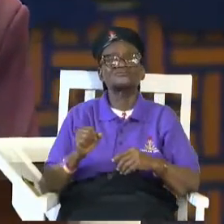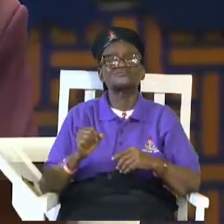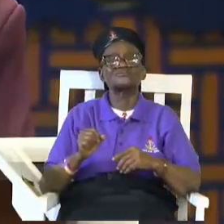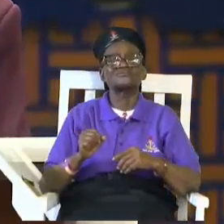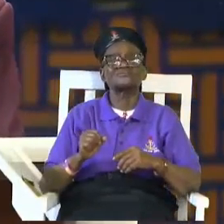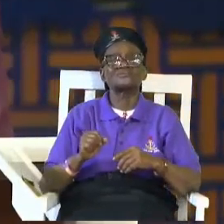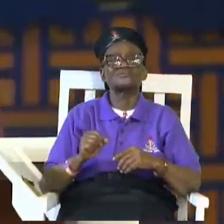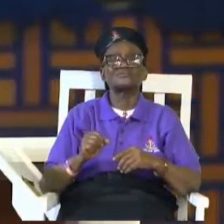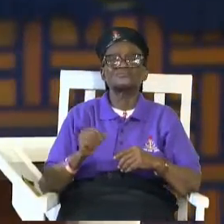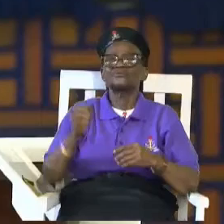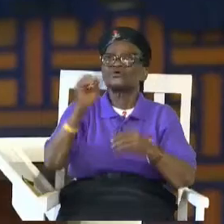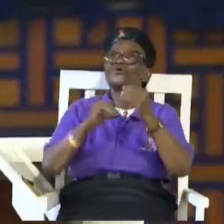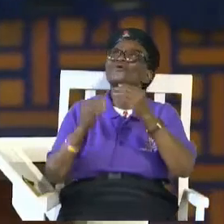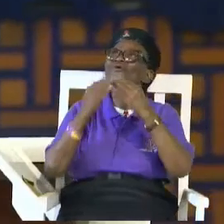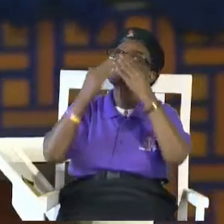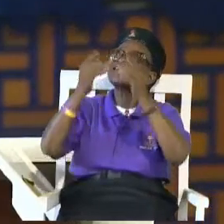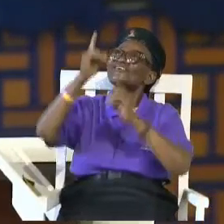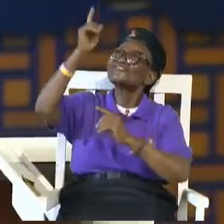Oh, thank you, Daddy.